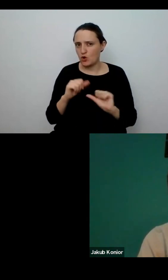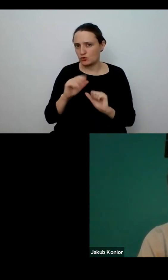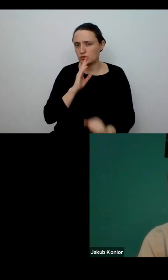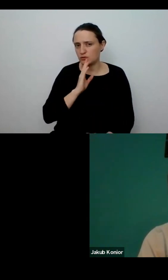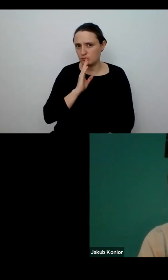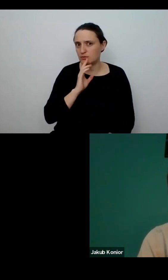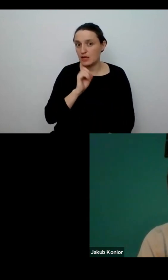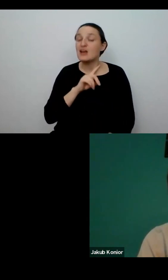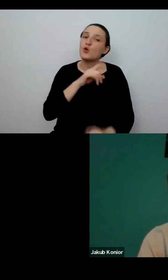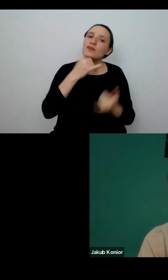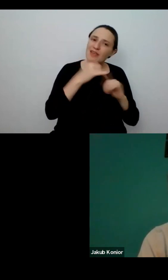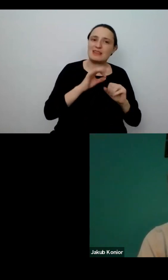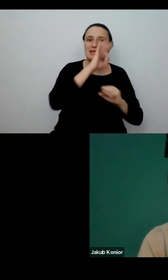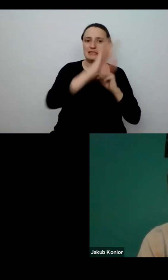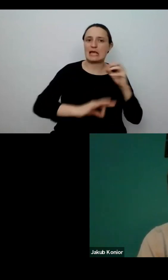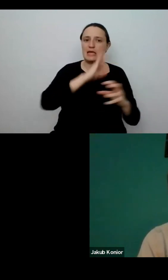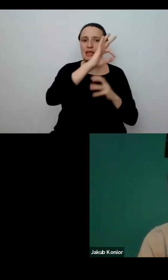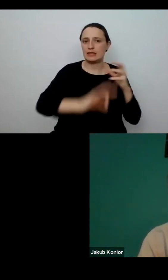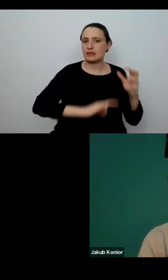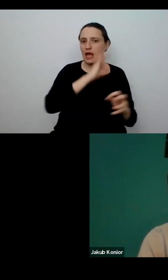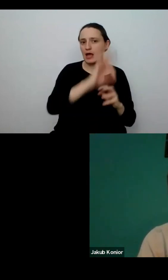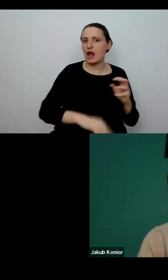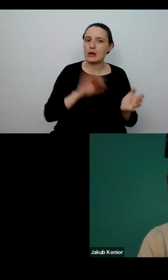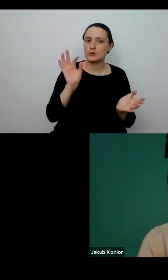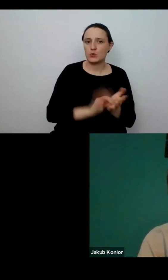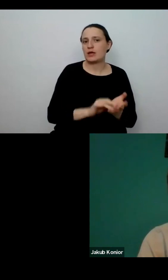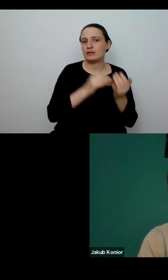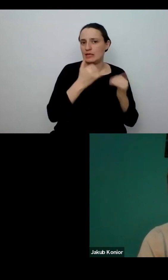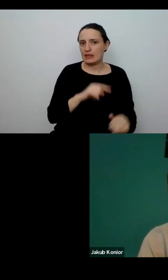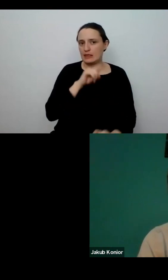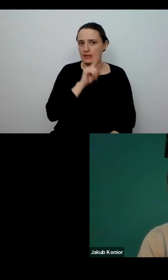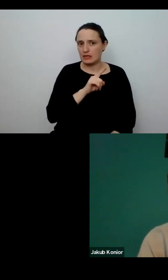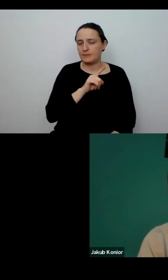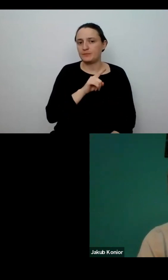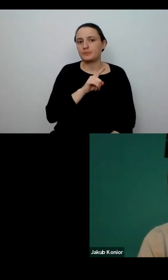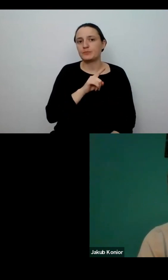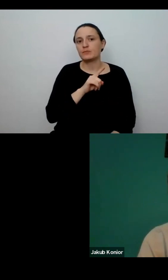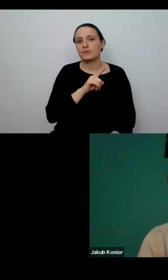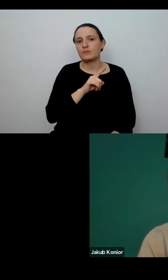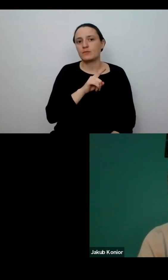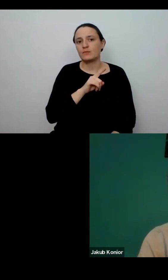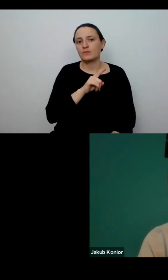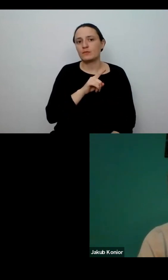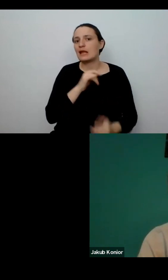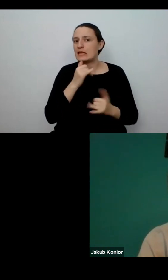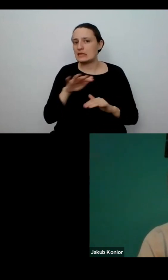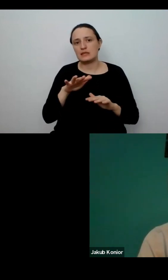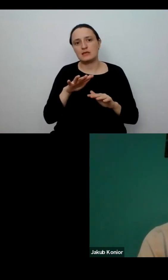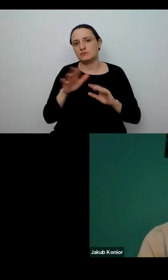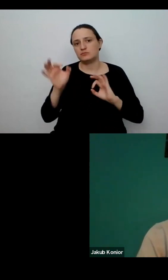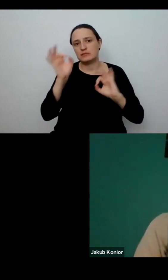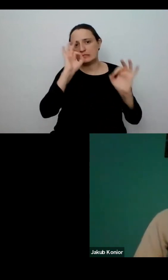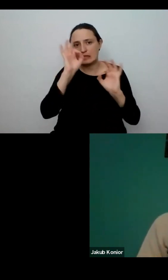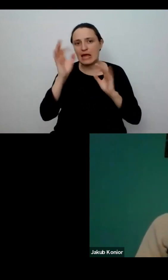it's a different satellite, a different imaging platform, and it has a lot